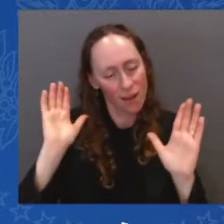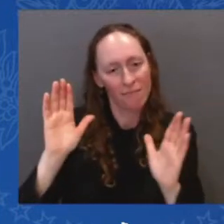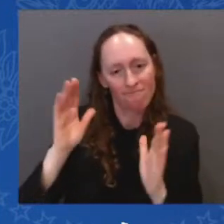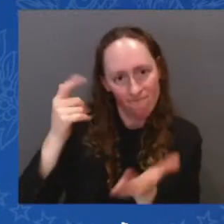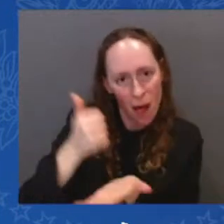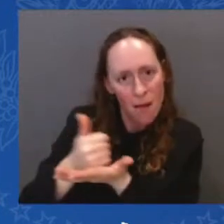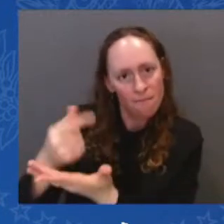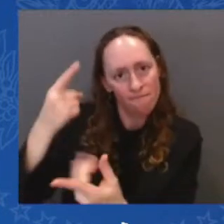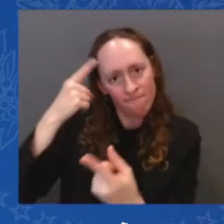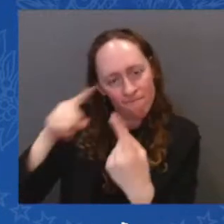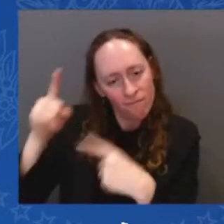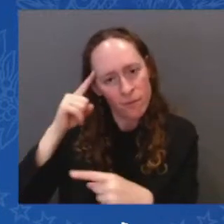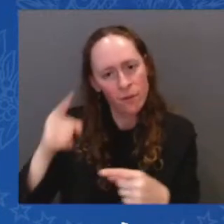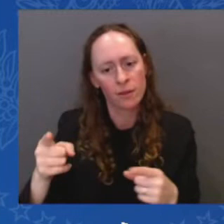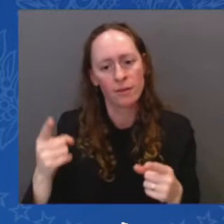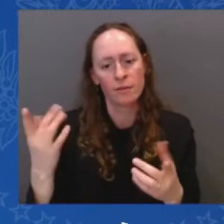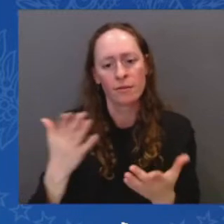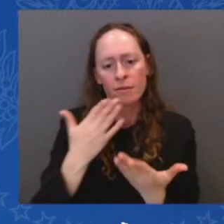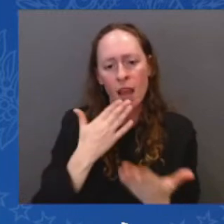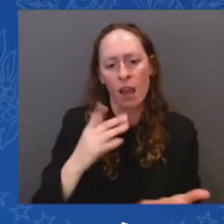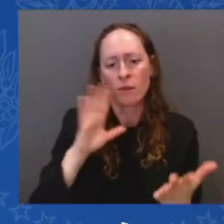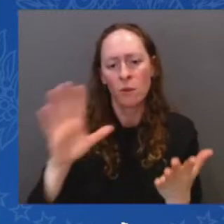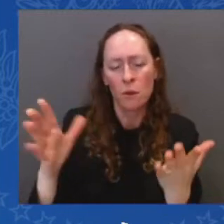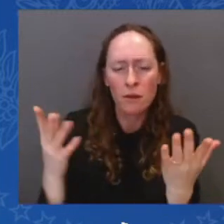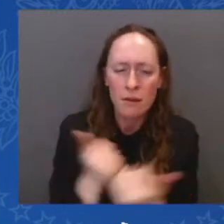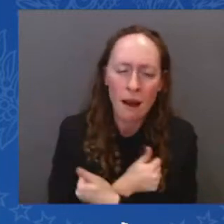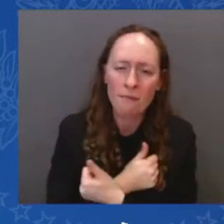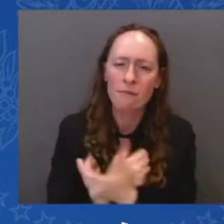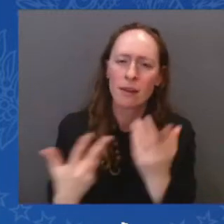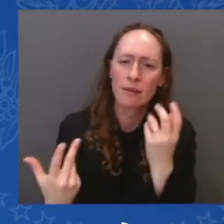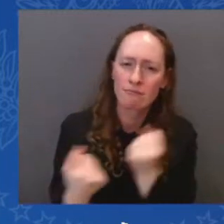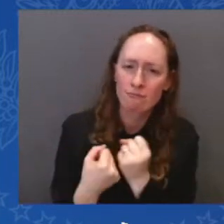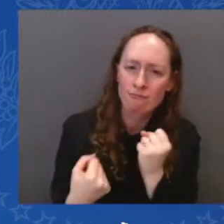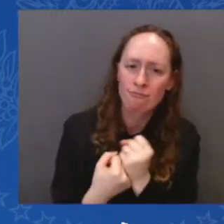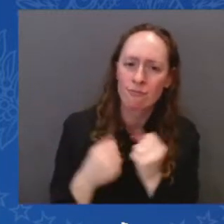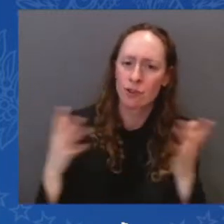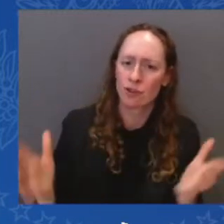for me and each other has been the cornerstone of our family.